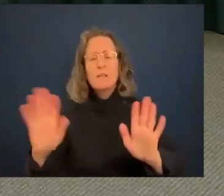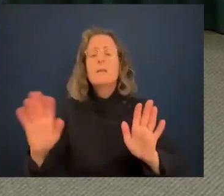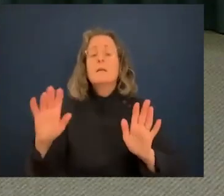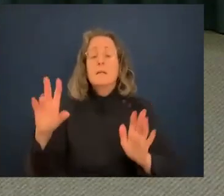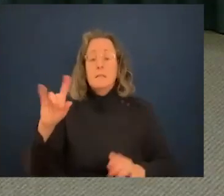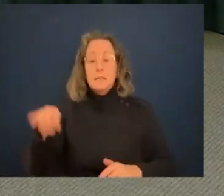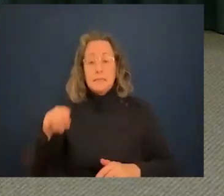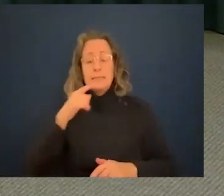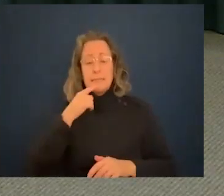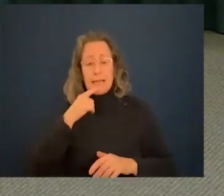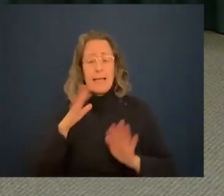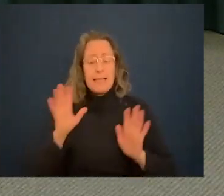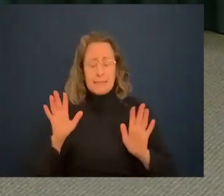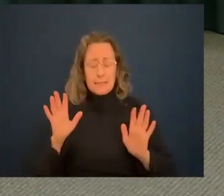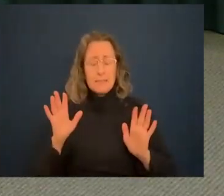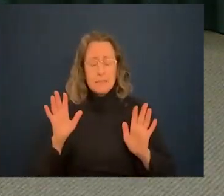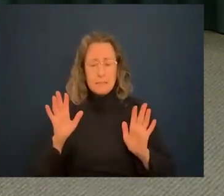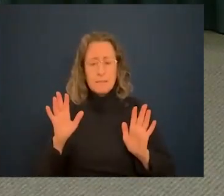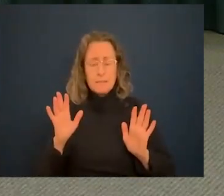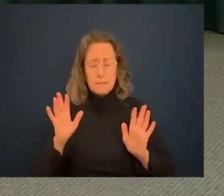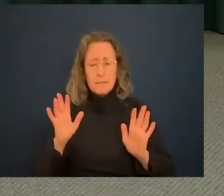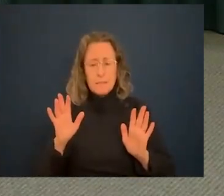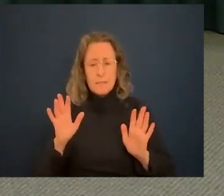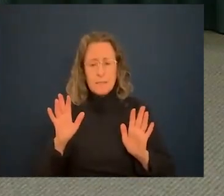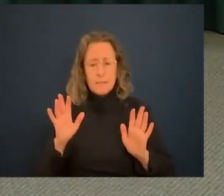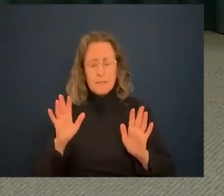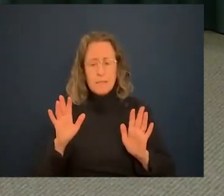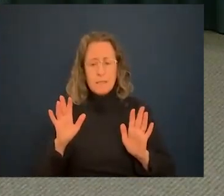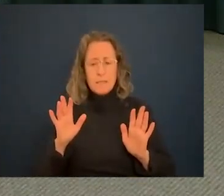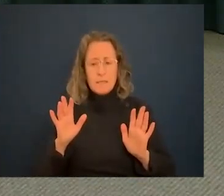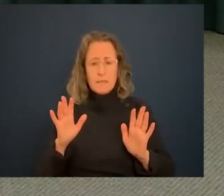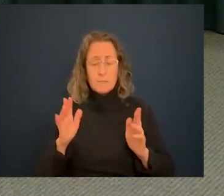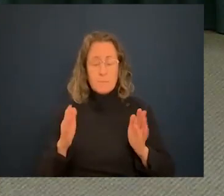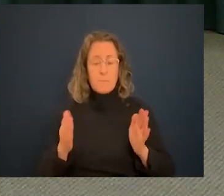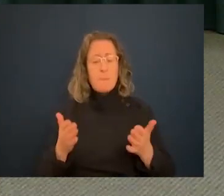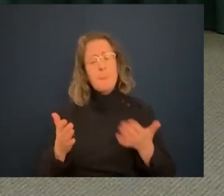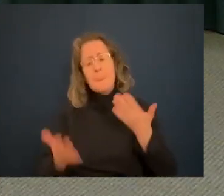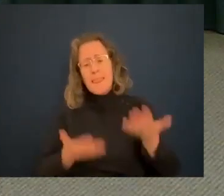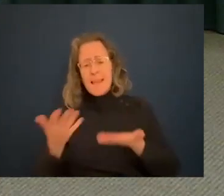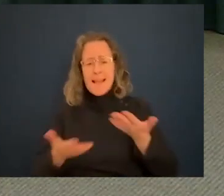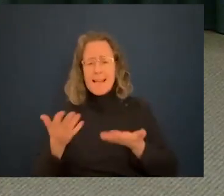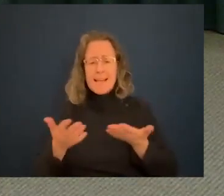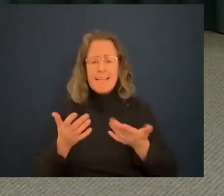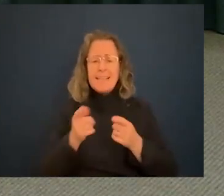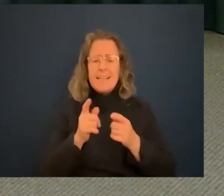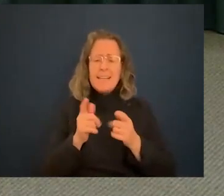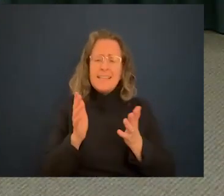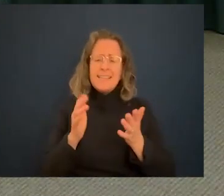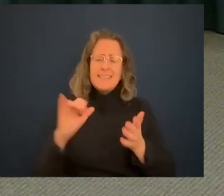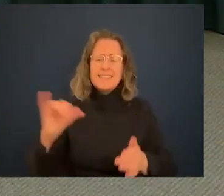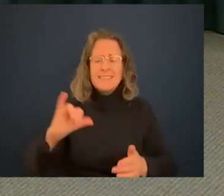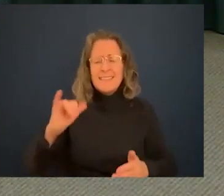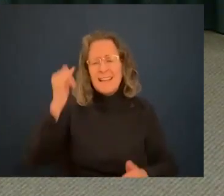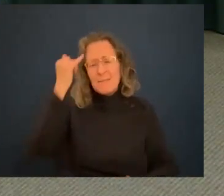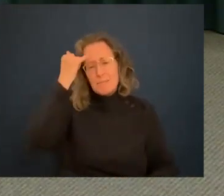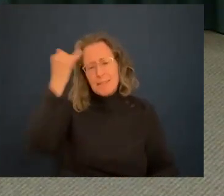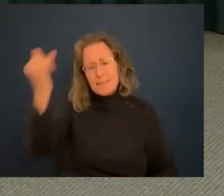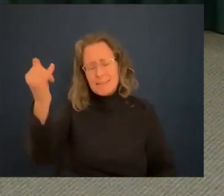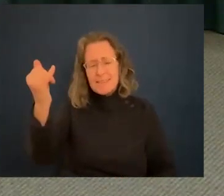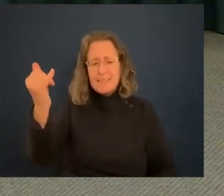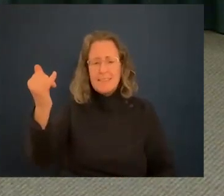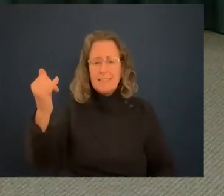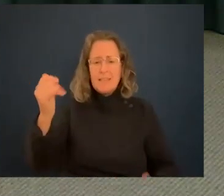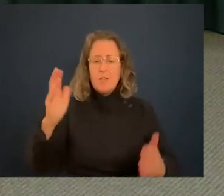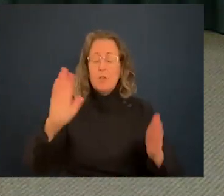it's the same type of Community airing of what might be a